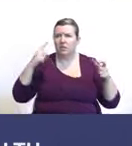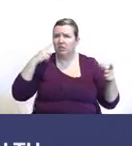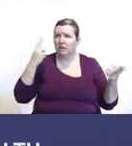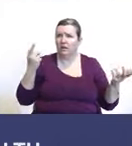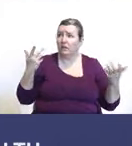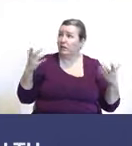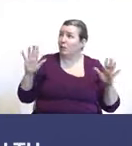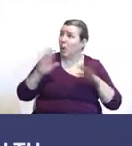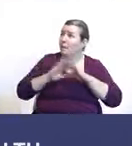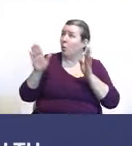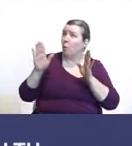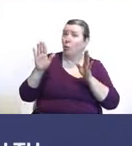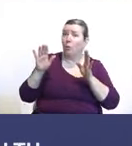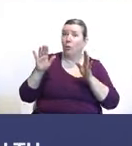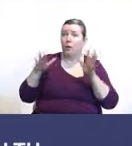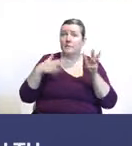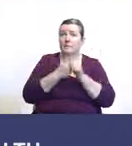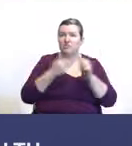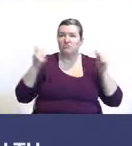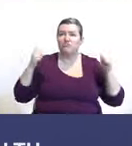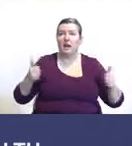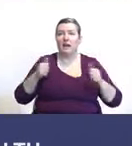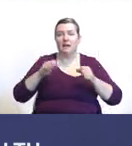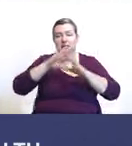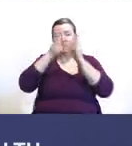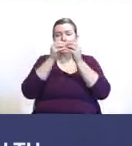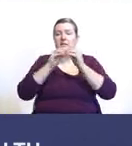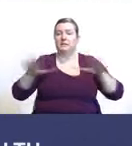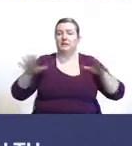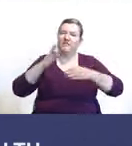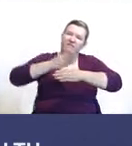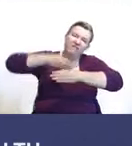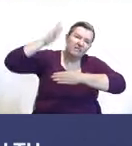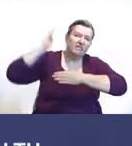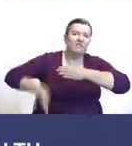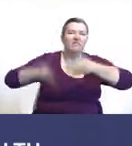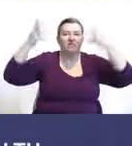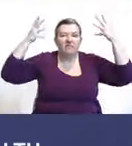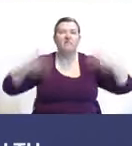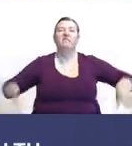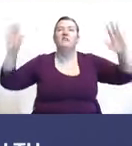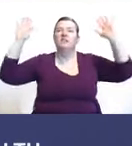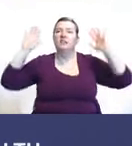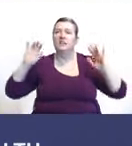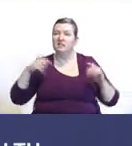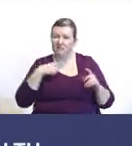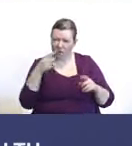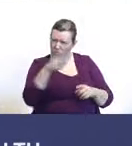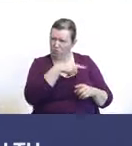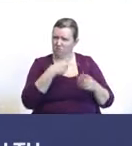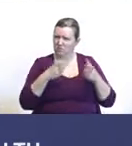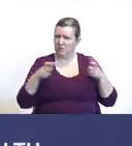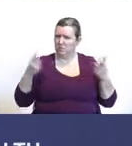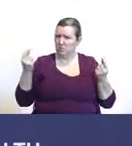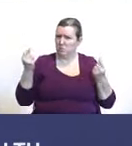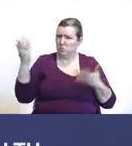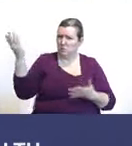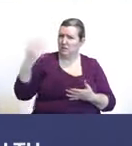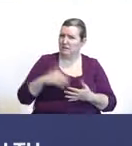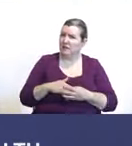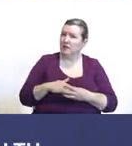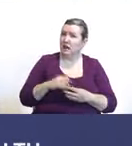oh, great, the pandemic is finally over. What do you say to these people? And under what